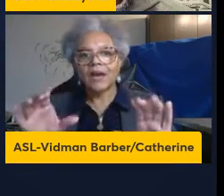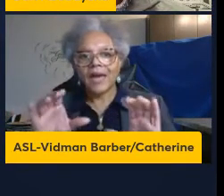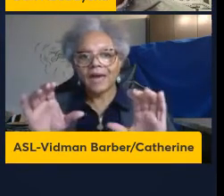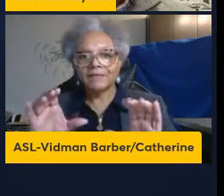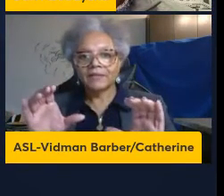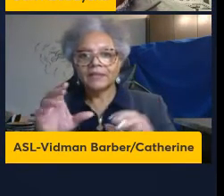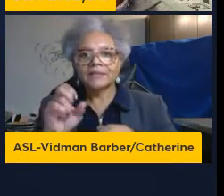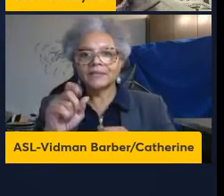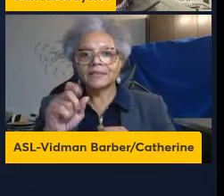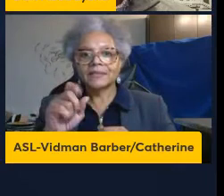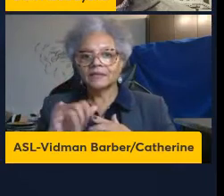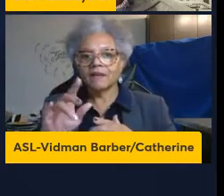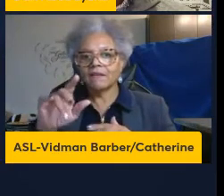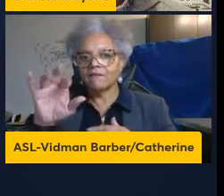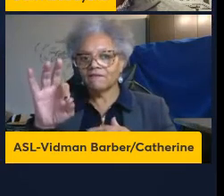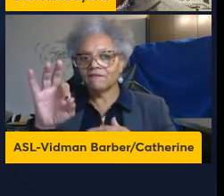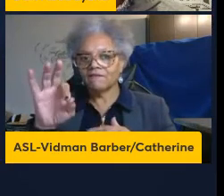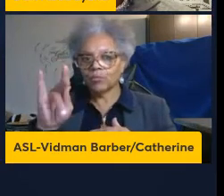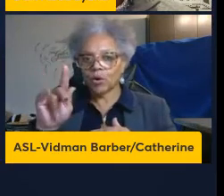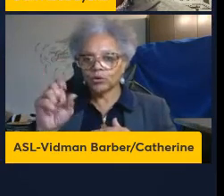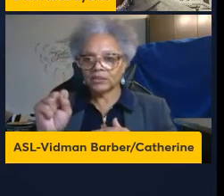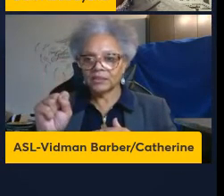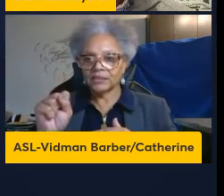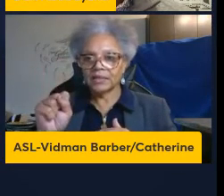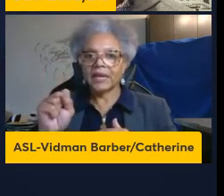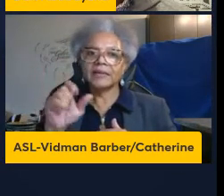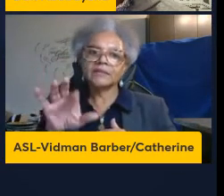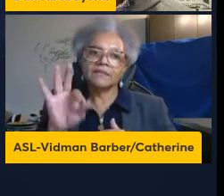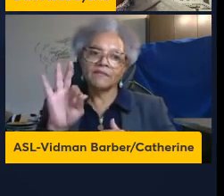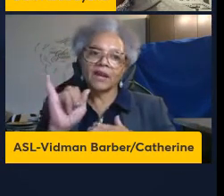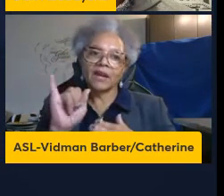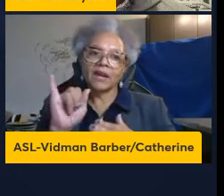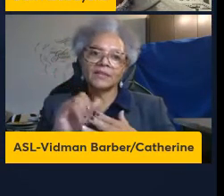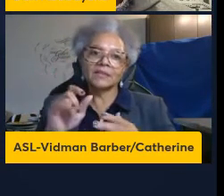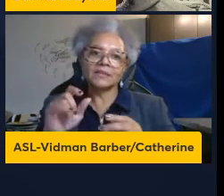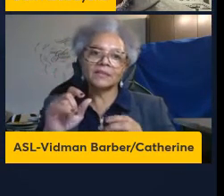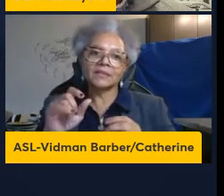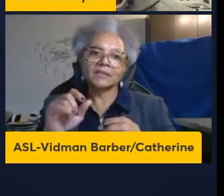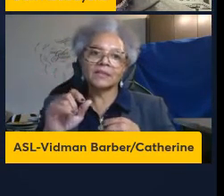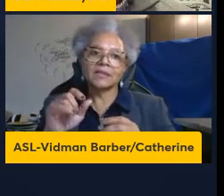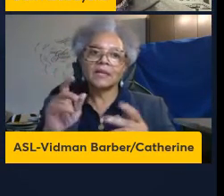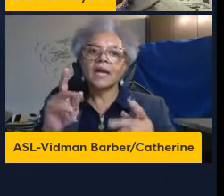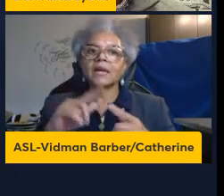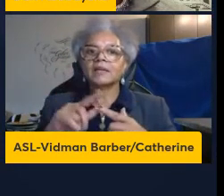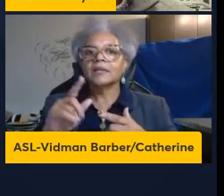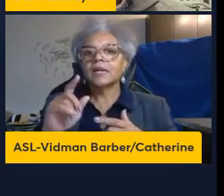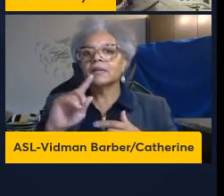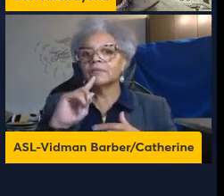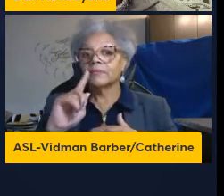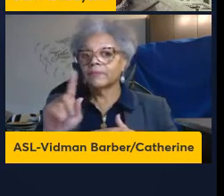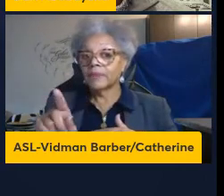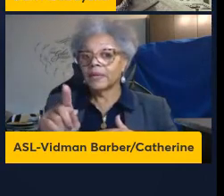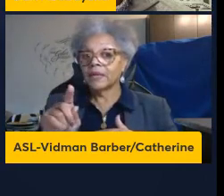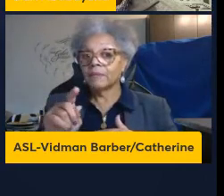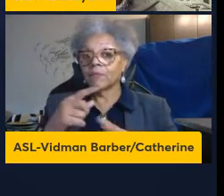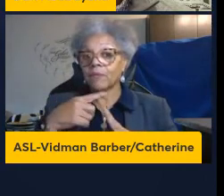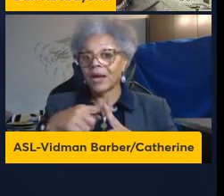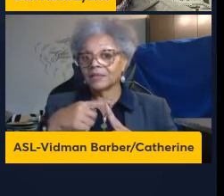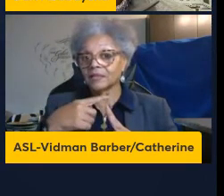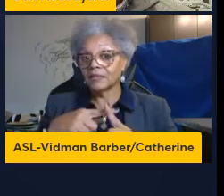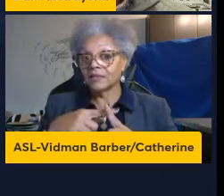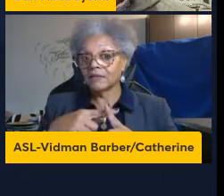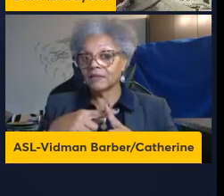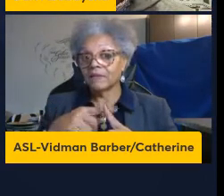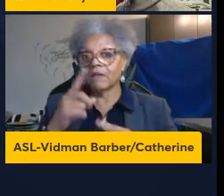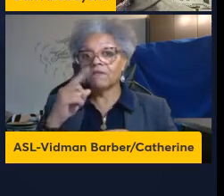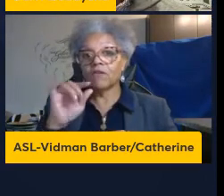fibrosis. And previous work from our group has defined these sites as being both alpha SMA positive, the canonical myofibroblastic